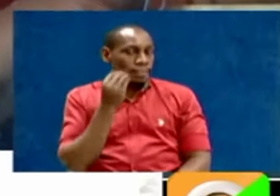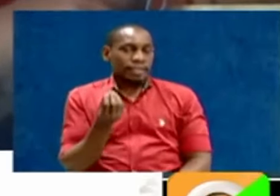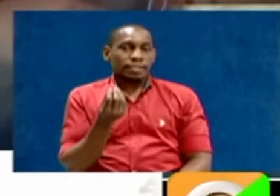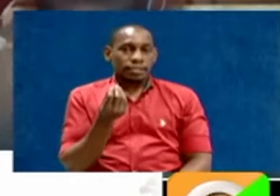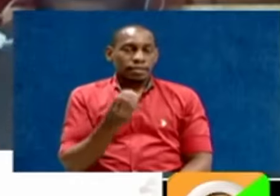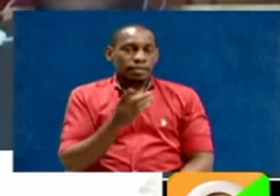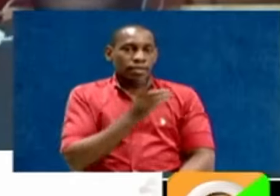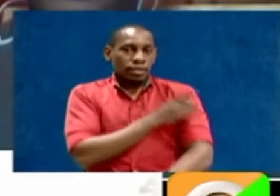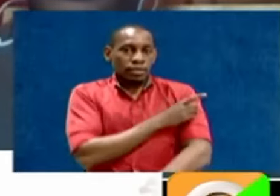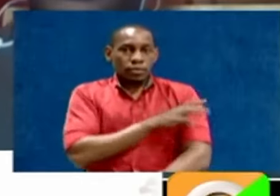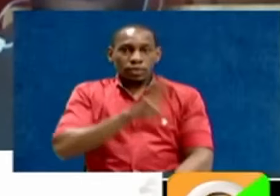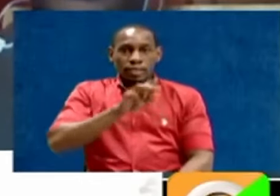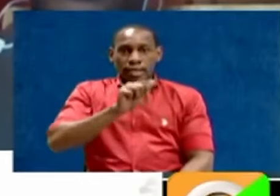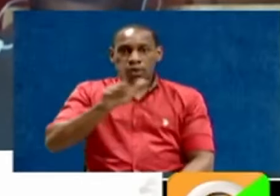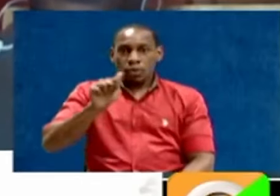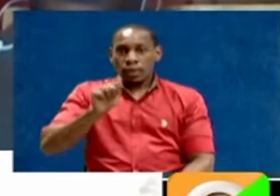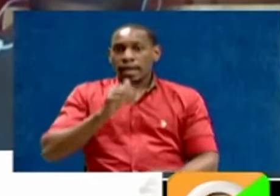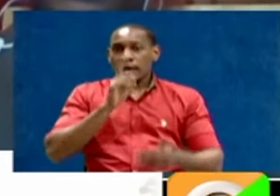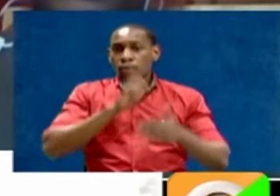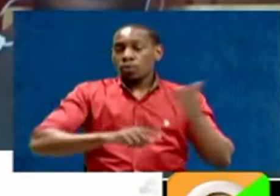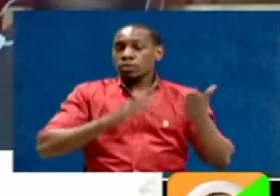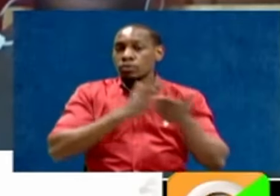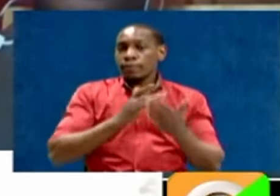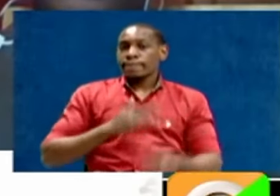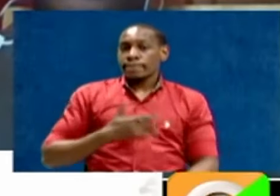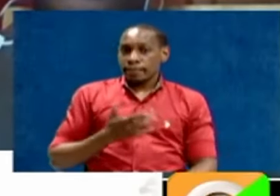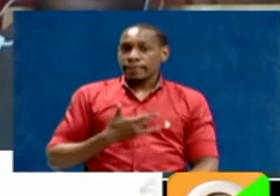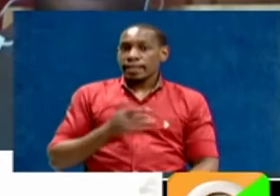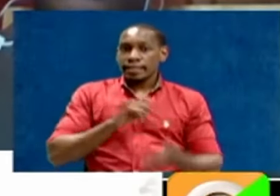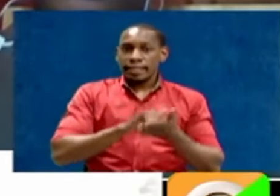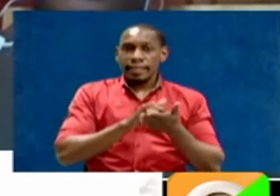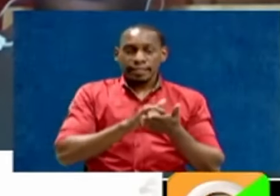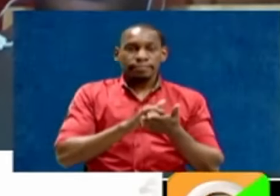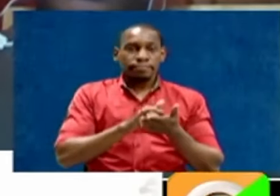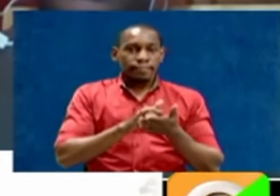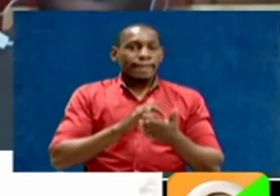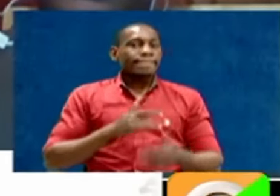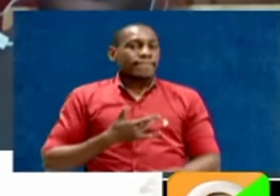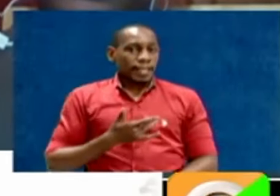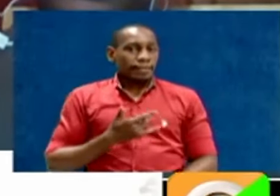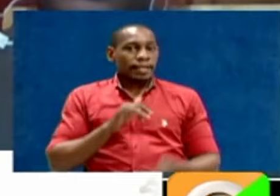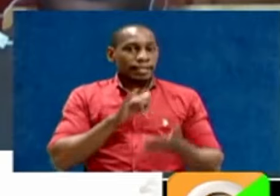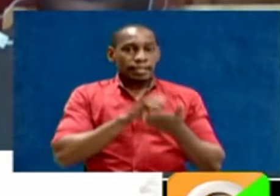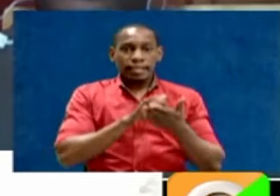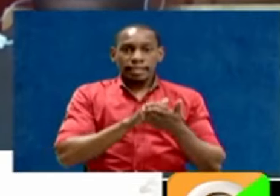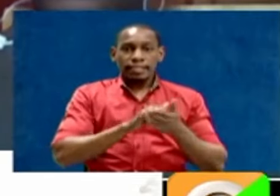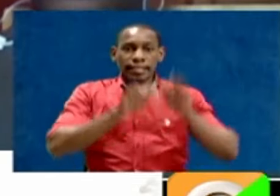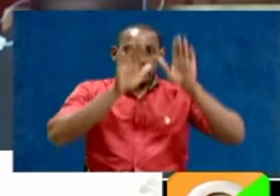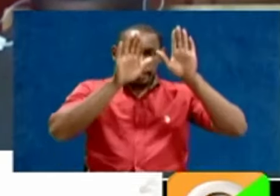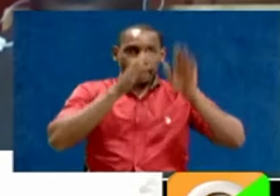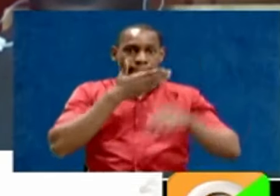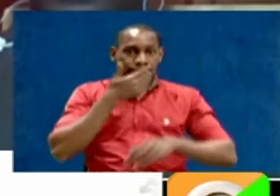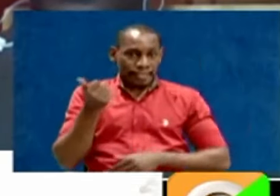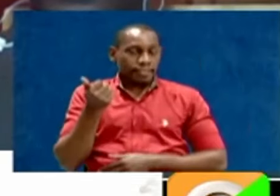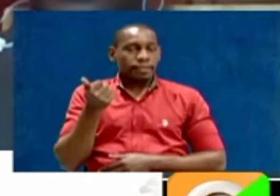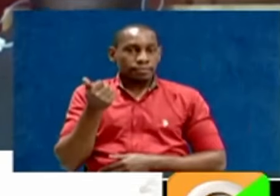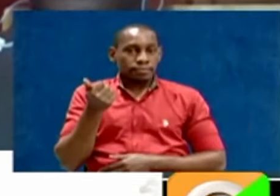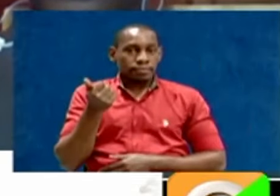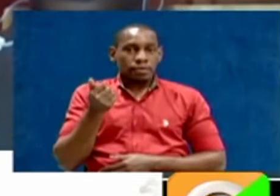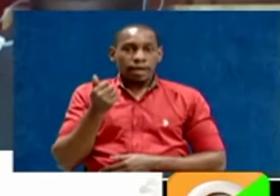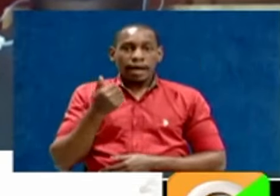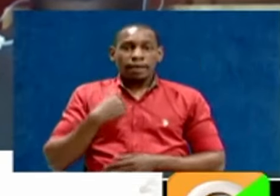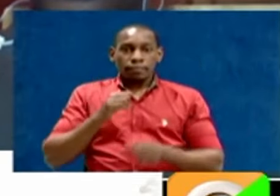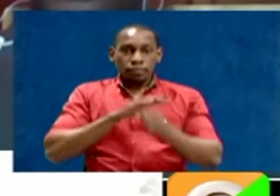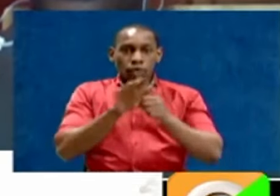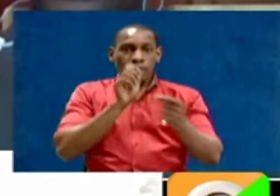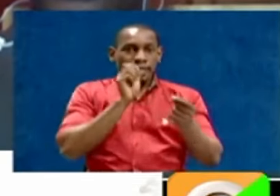Dr. Amakove. What exactly were you feeling that made you feel that it was important that you take the COVID